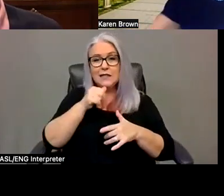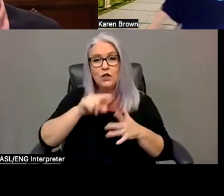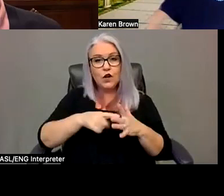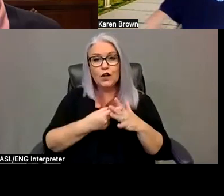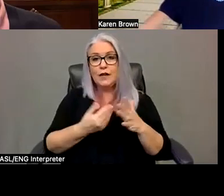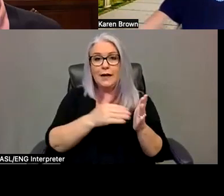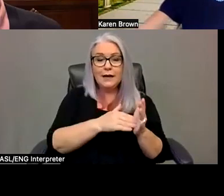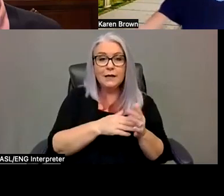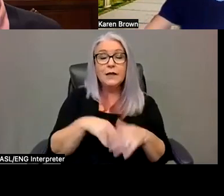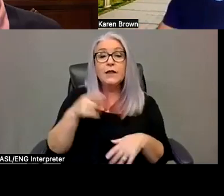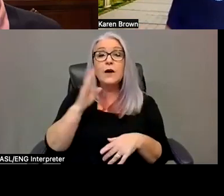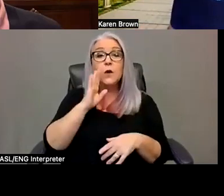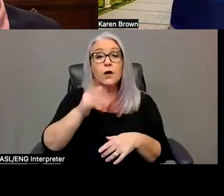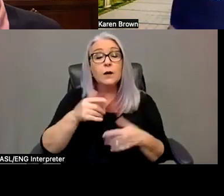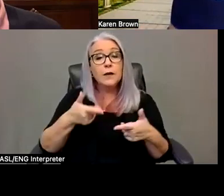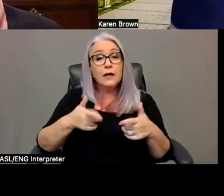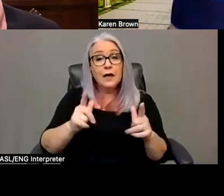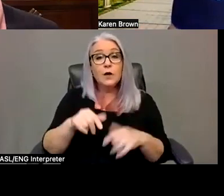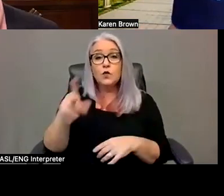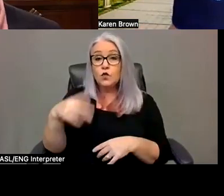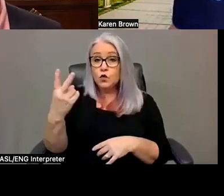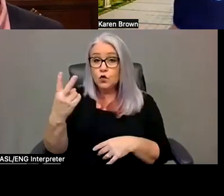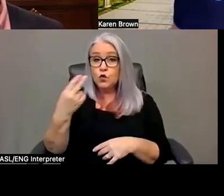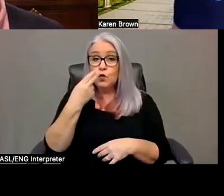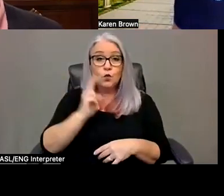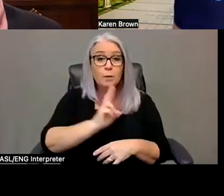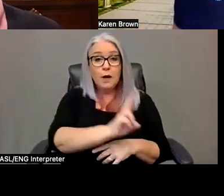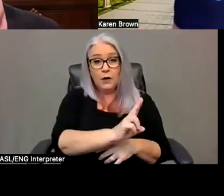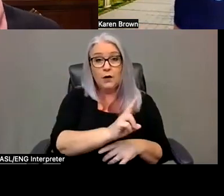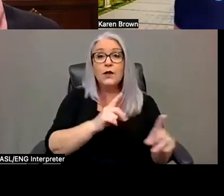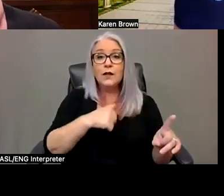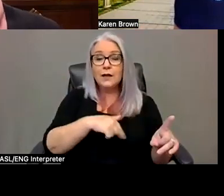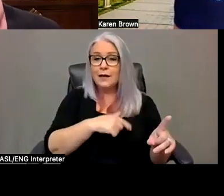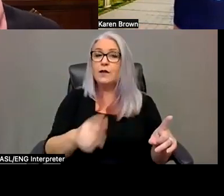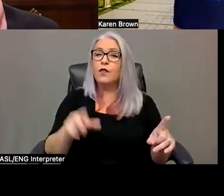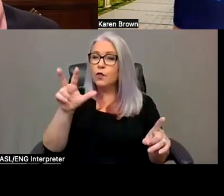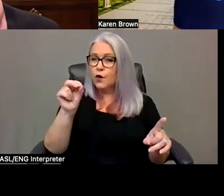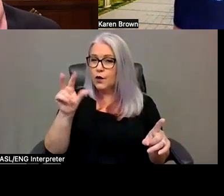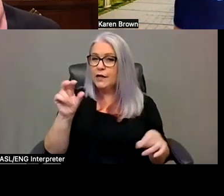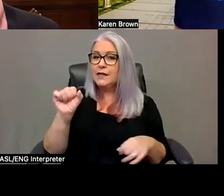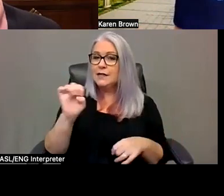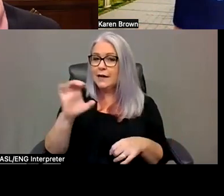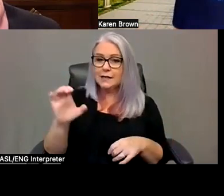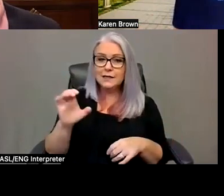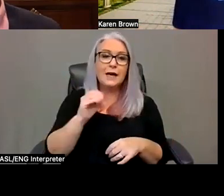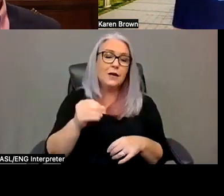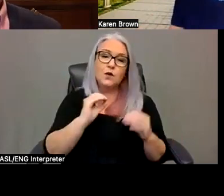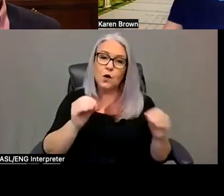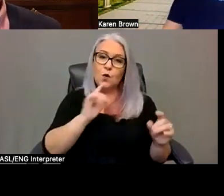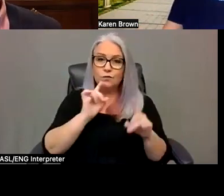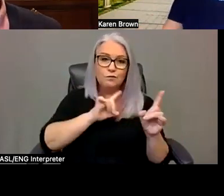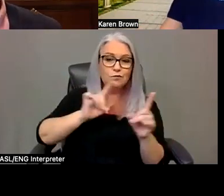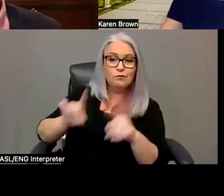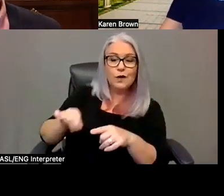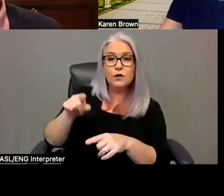2 rebuttals over the course of the event. Rebuttal time will be 30 seconds, and there will be no responses to rebuttals.